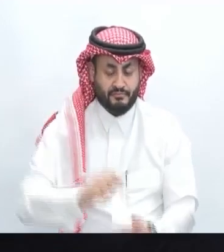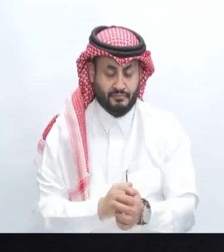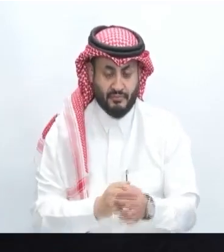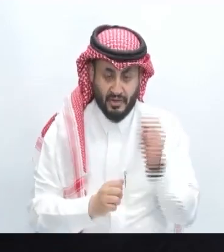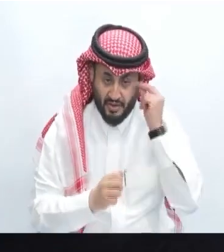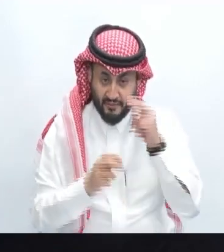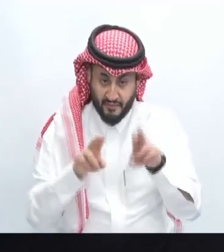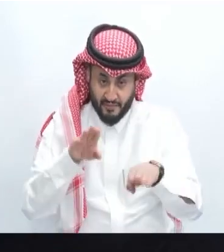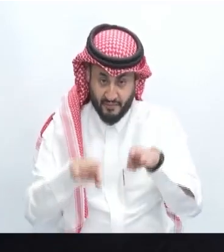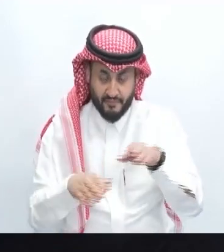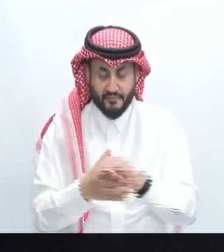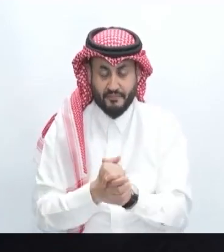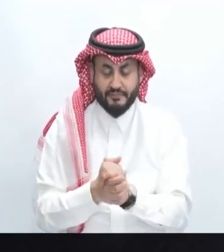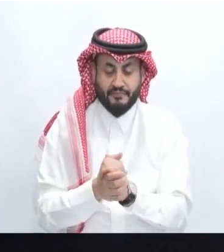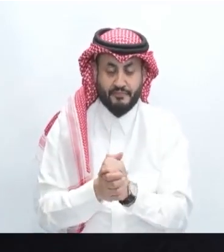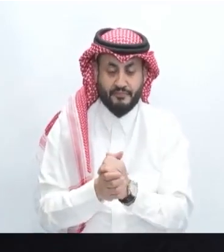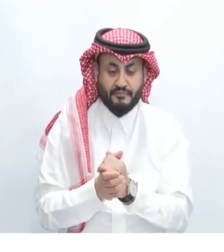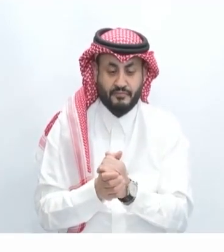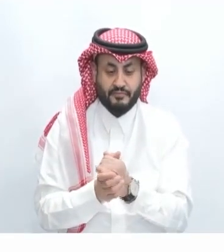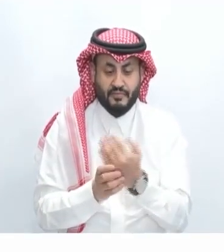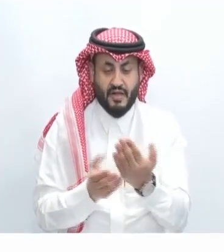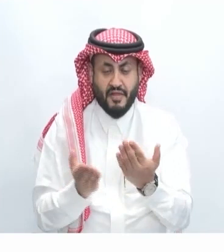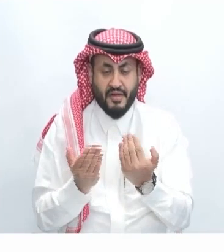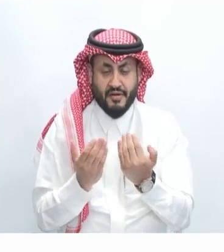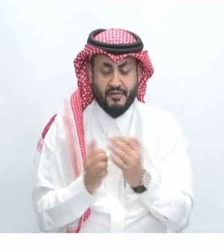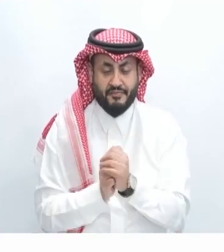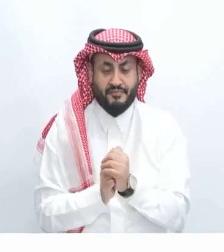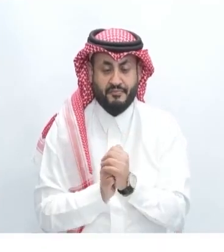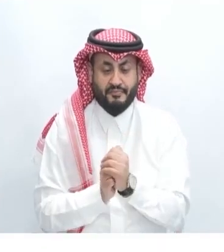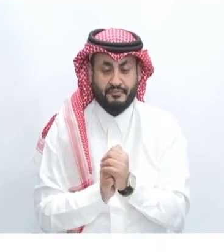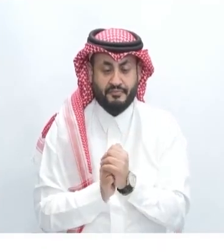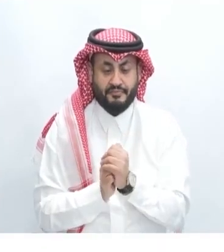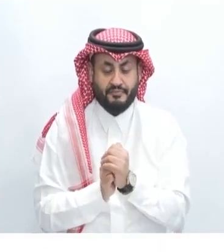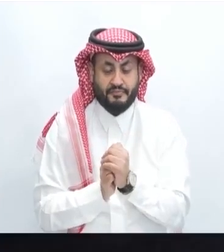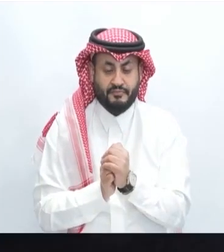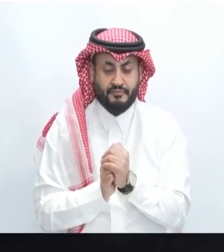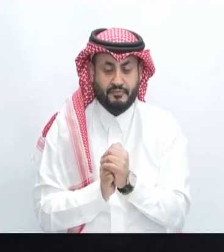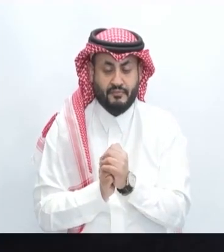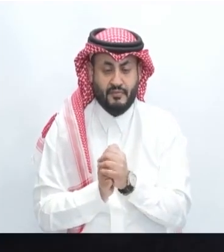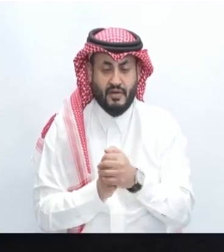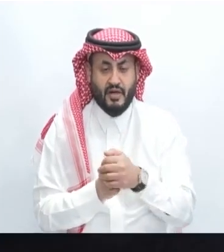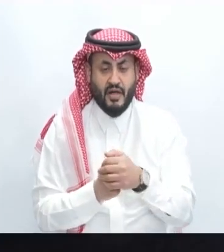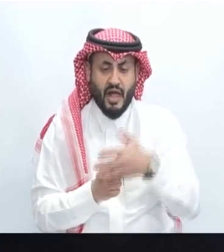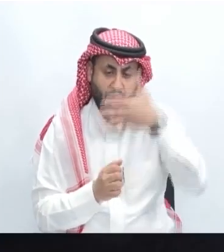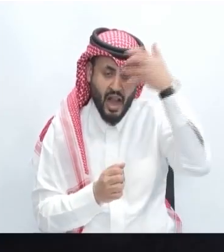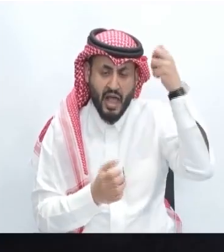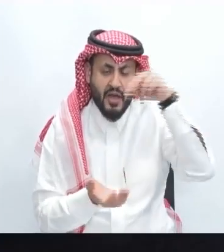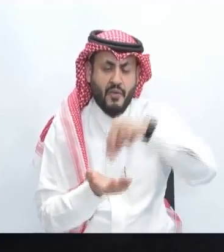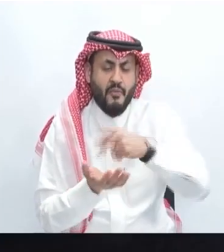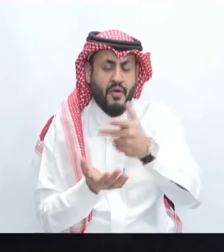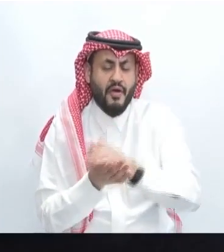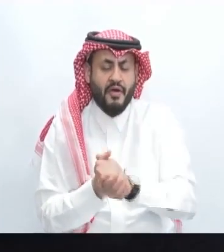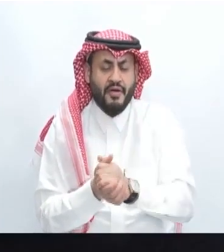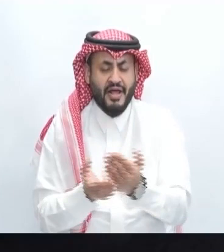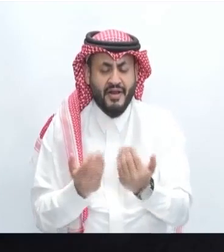learn that if something is close, we say, "It's here, it's close, it's here." But when